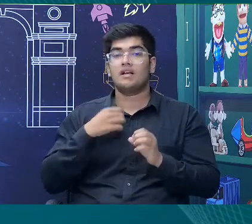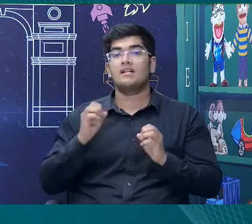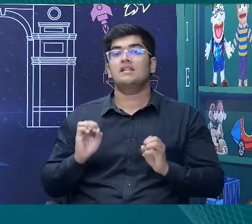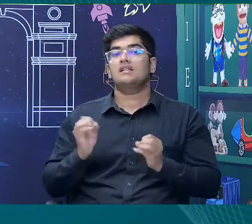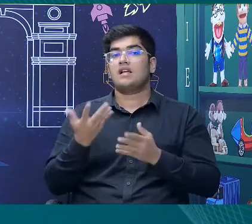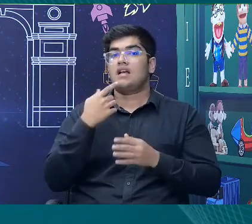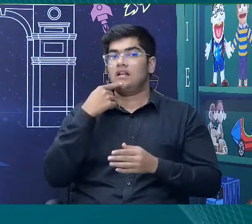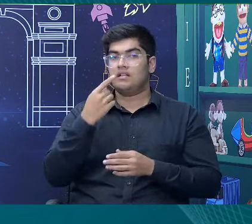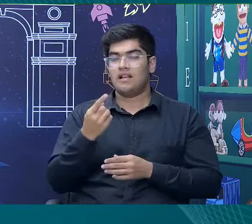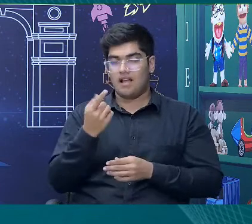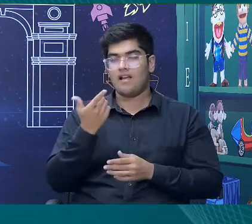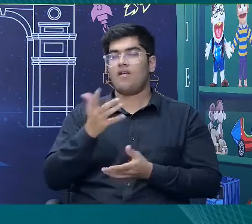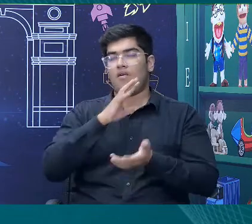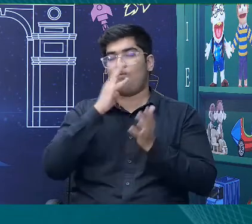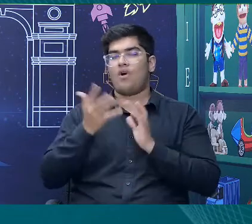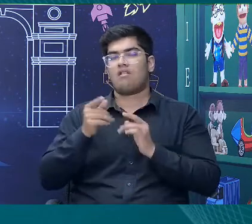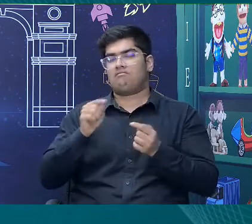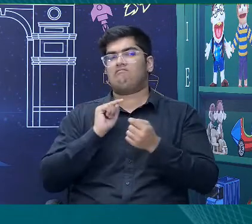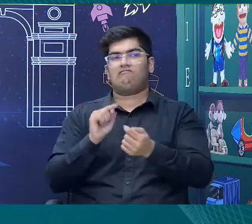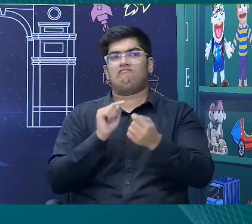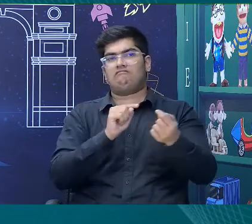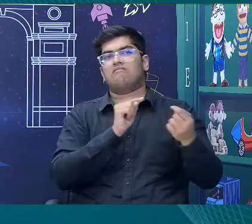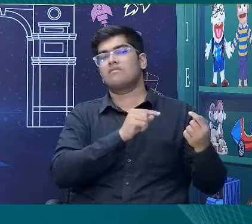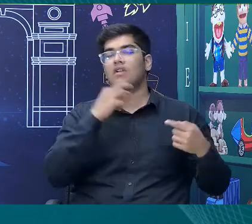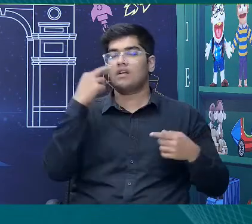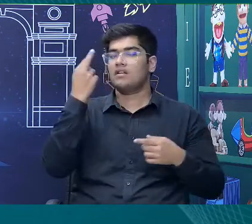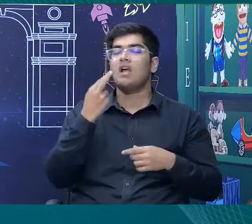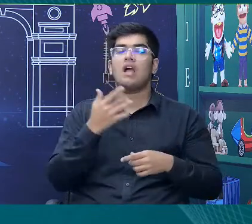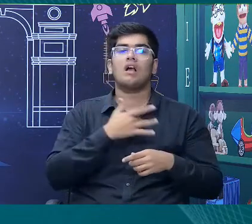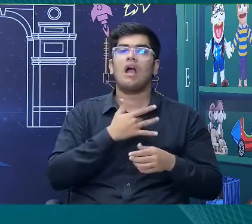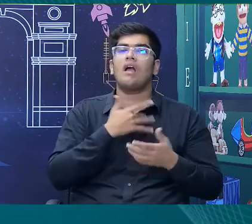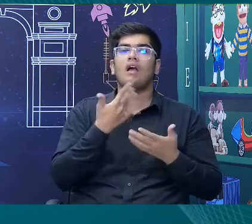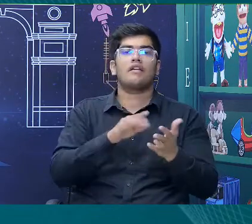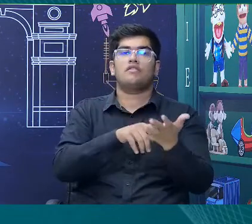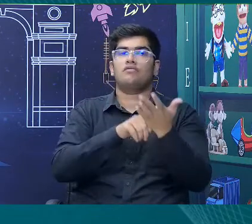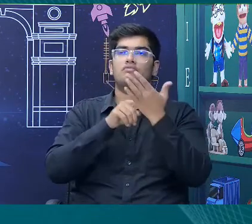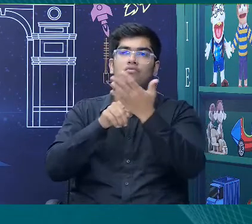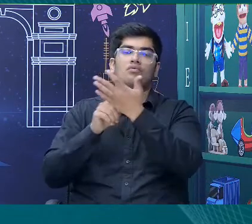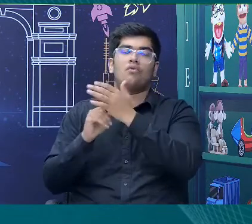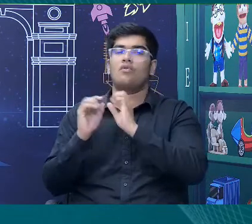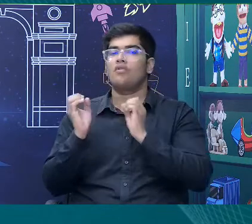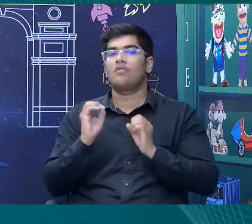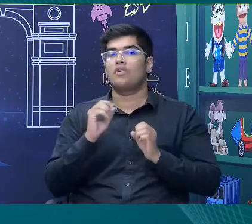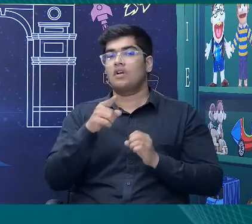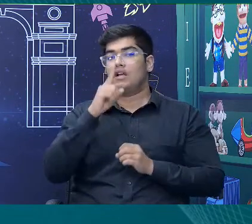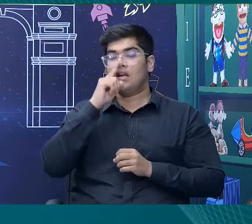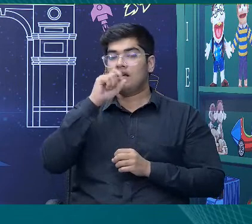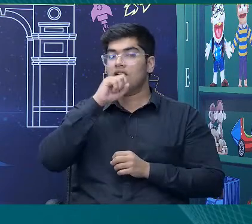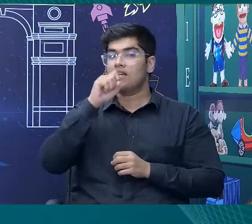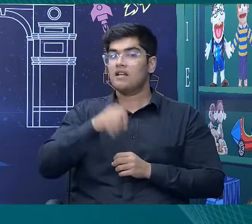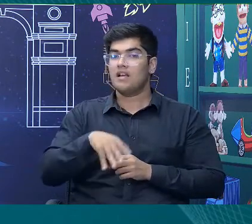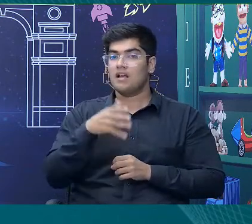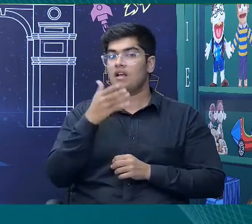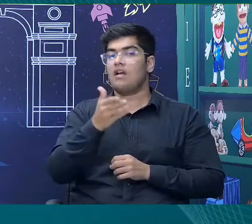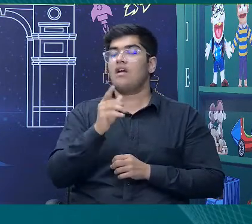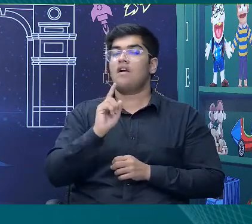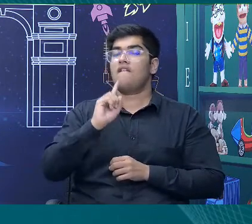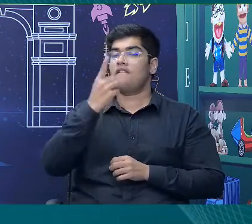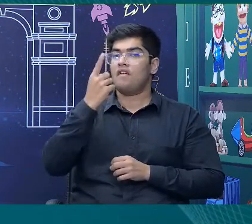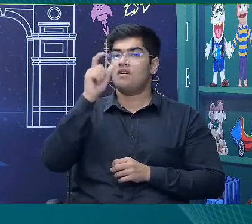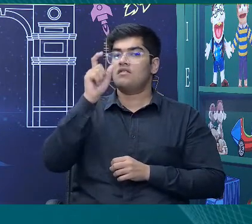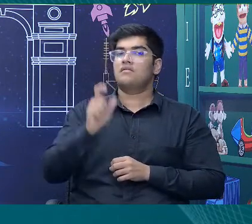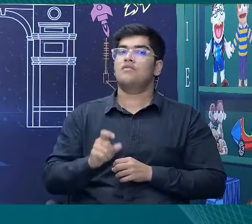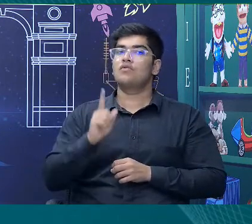so bitter towards the world, because nobody has been kind to him. Now, this young girl is the first person who has shown